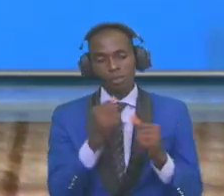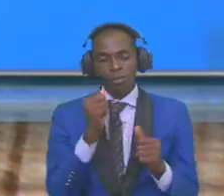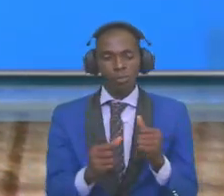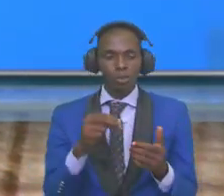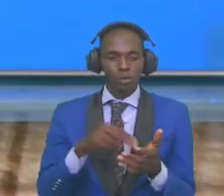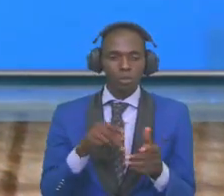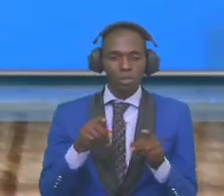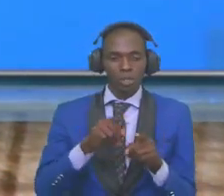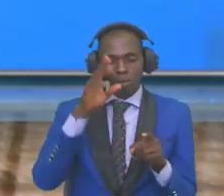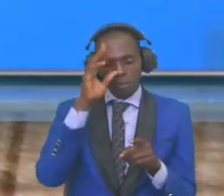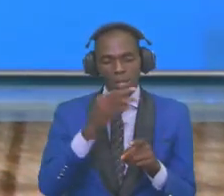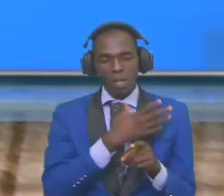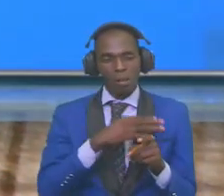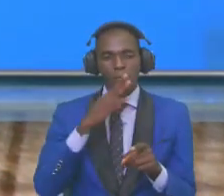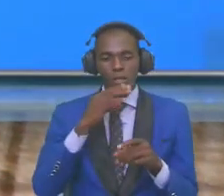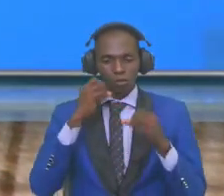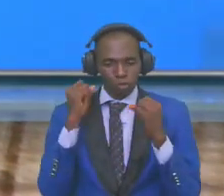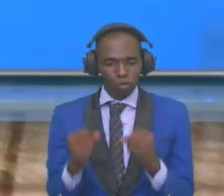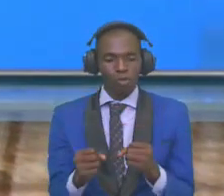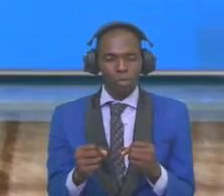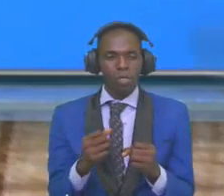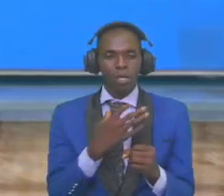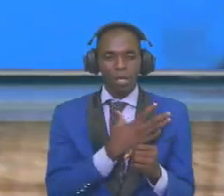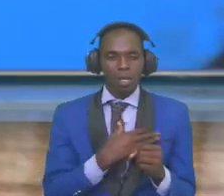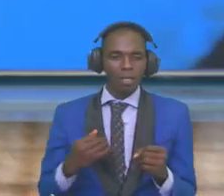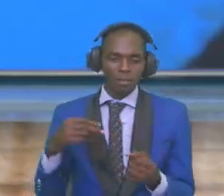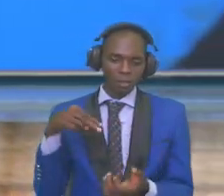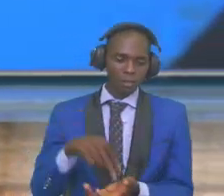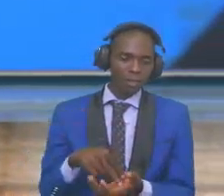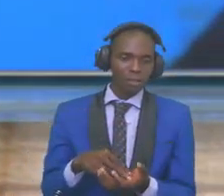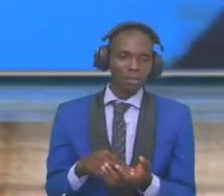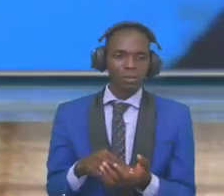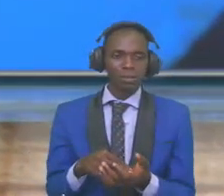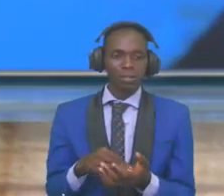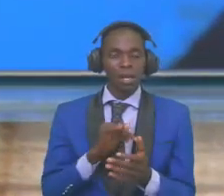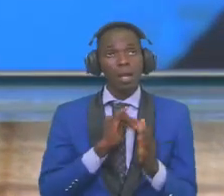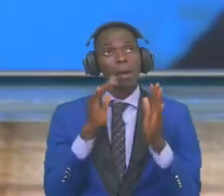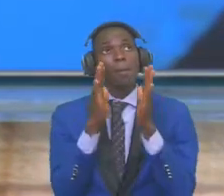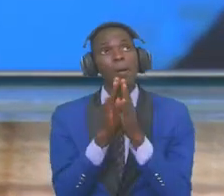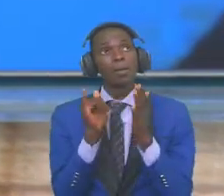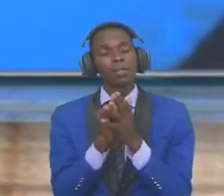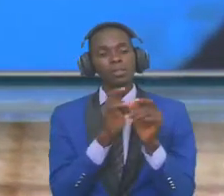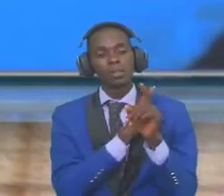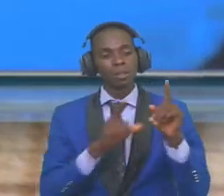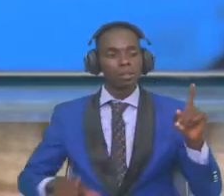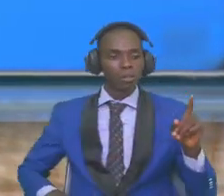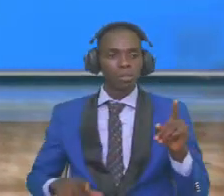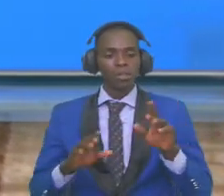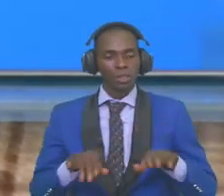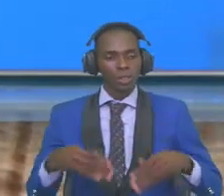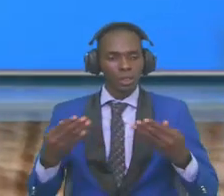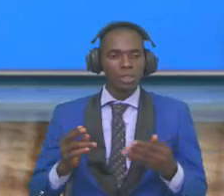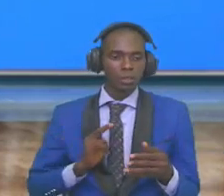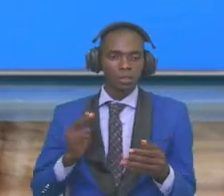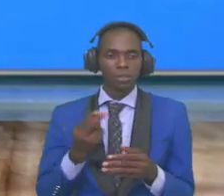and be strong and be firm, you'll endure all things. I pray the Lord grant